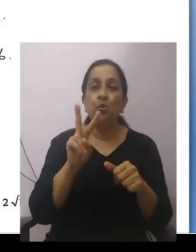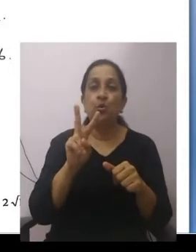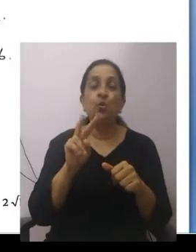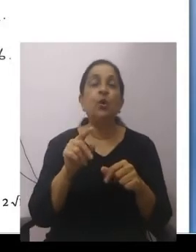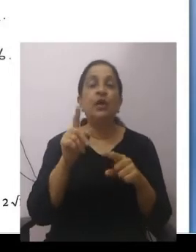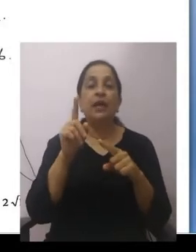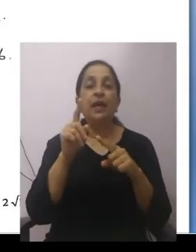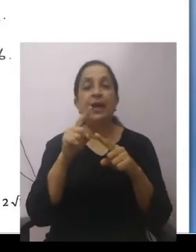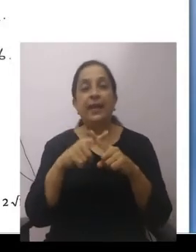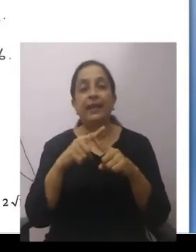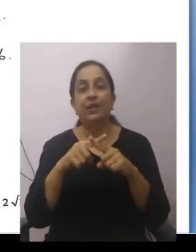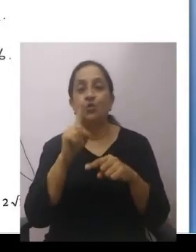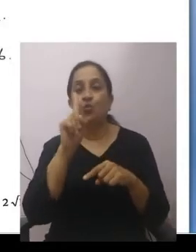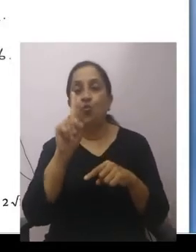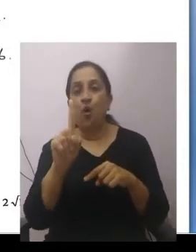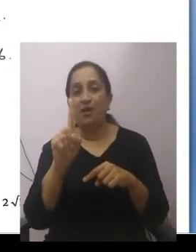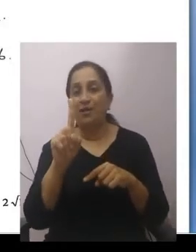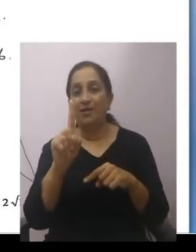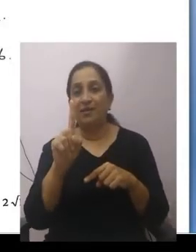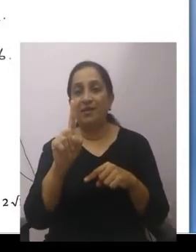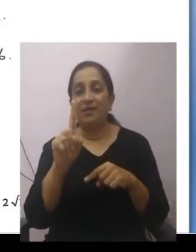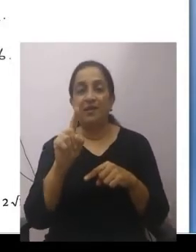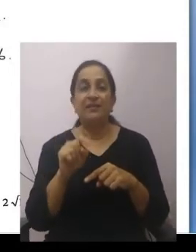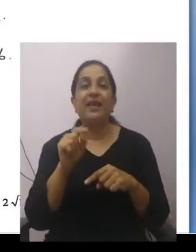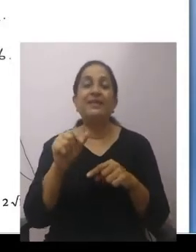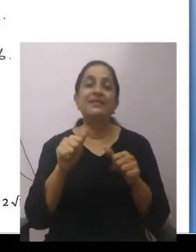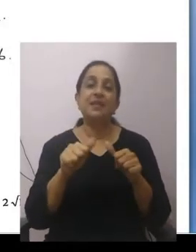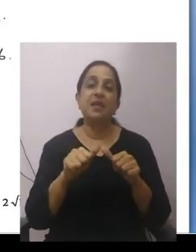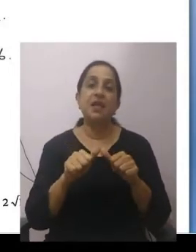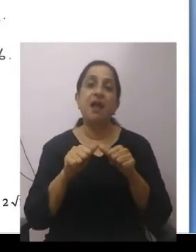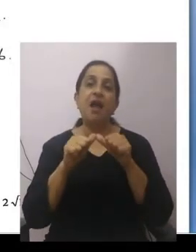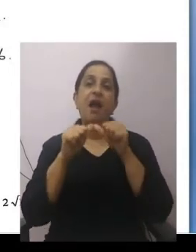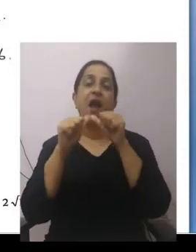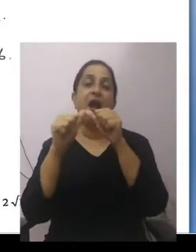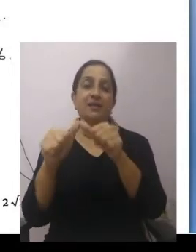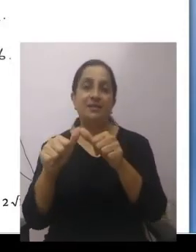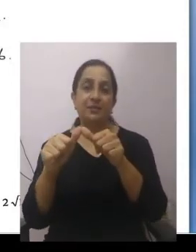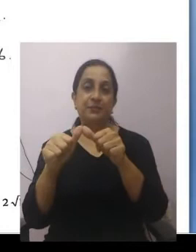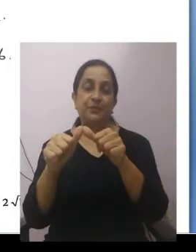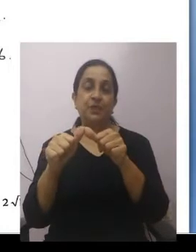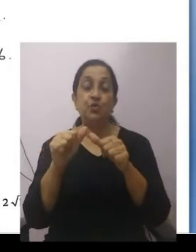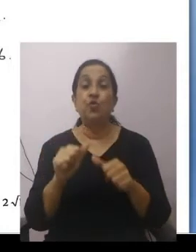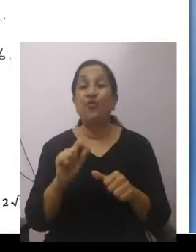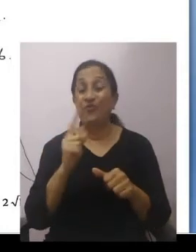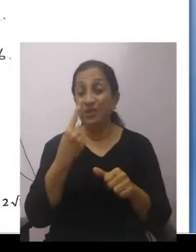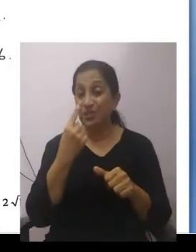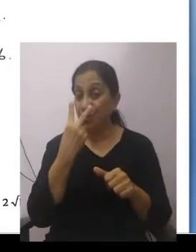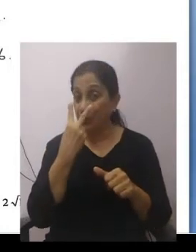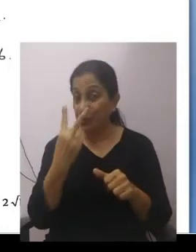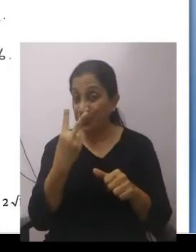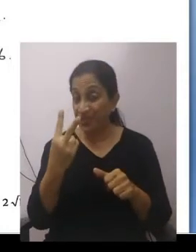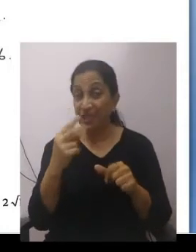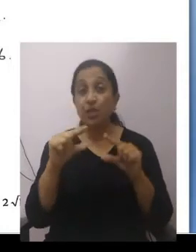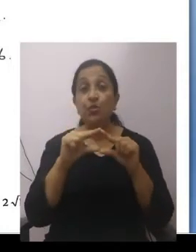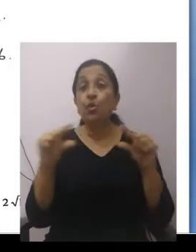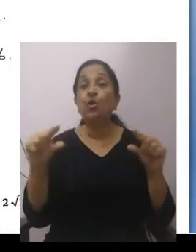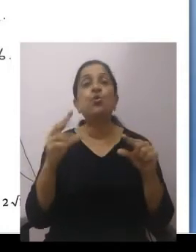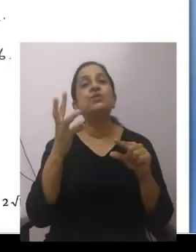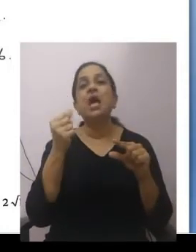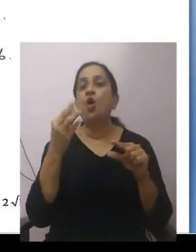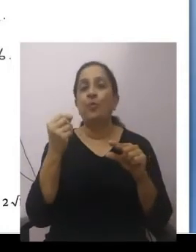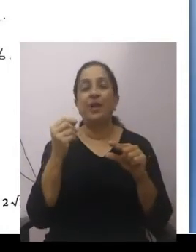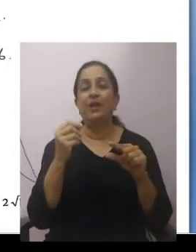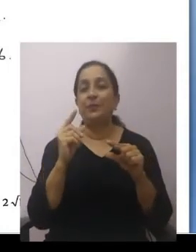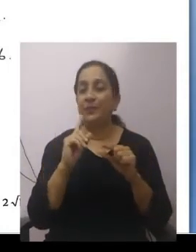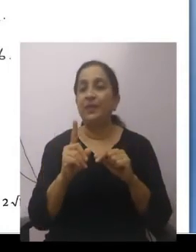number of rows here, that is 2 here, and then it is 2 by 1 matrix, that is column is 1.